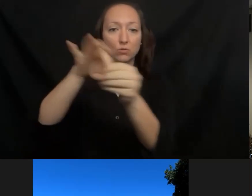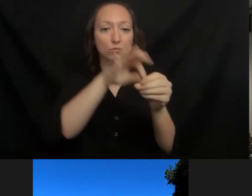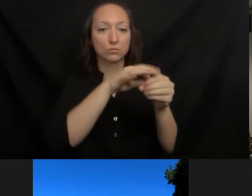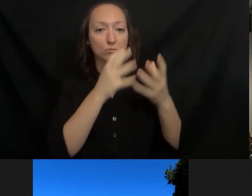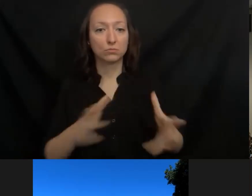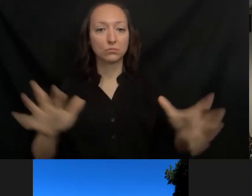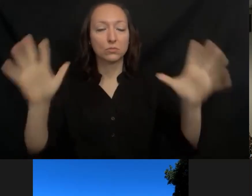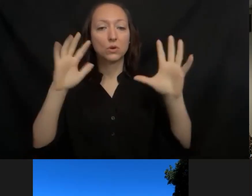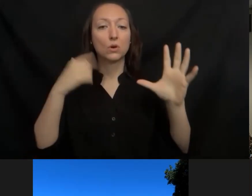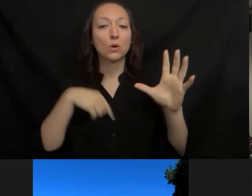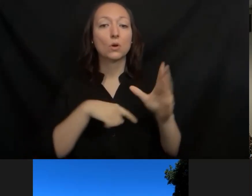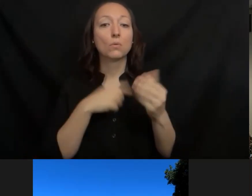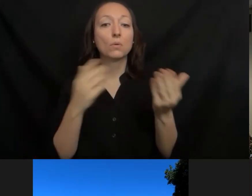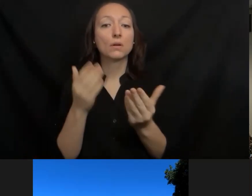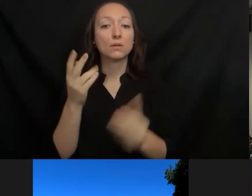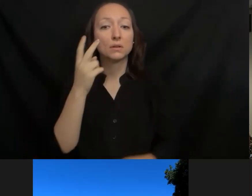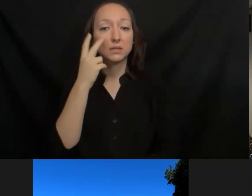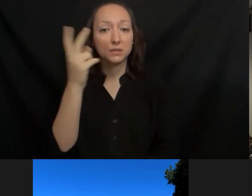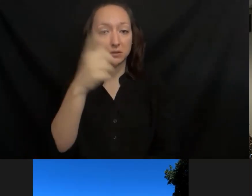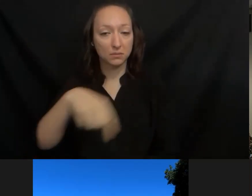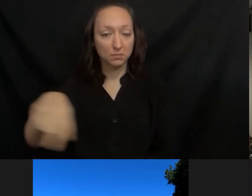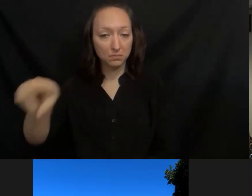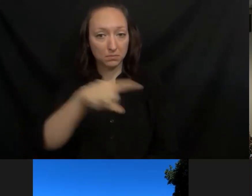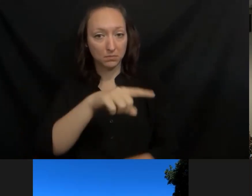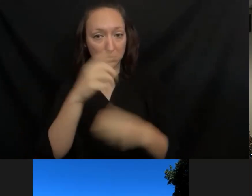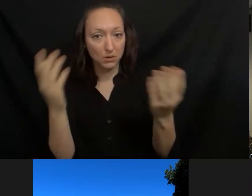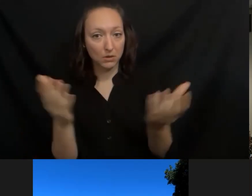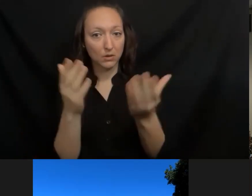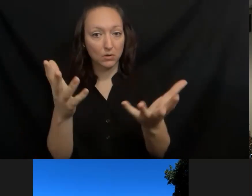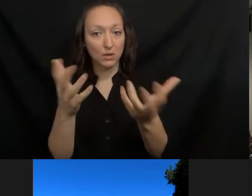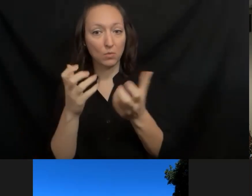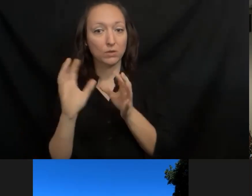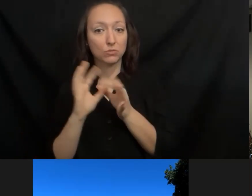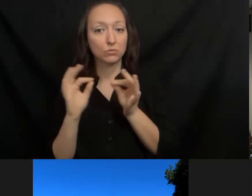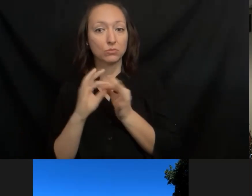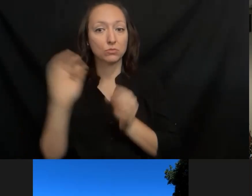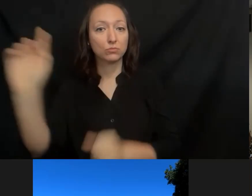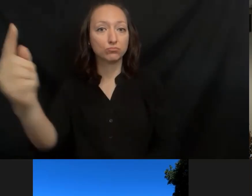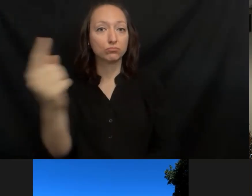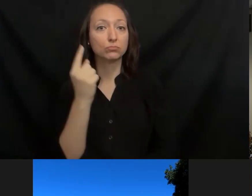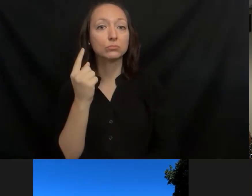here for anybody who would like to comment to the board.